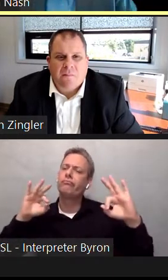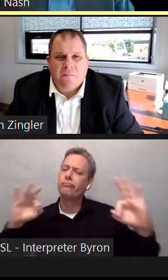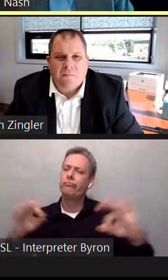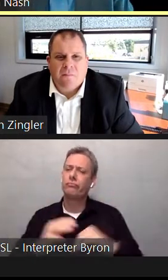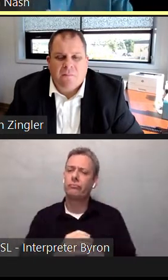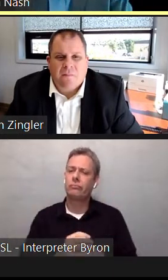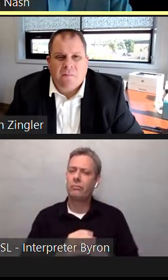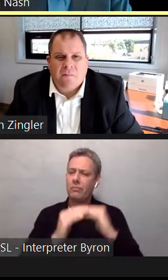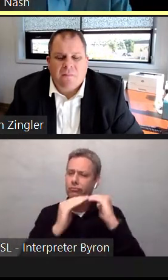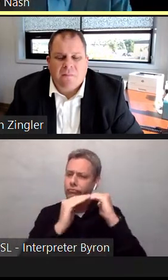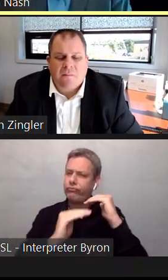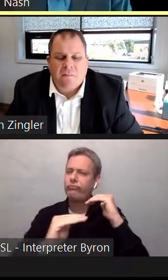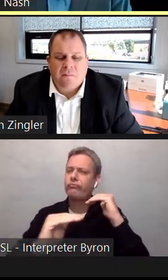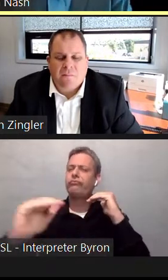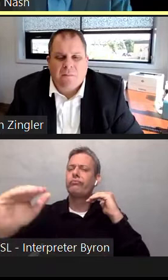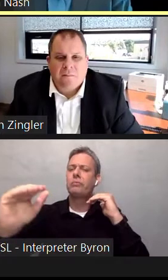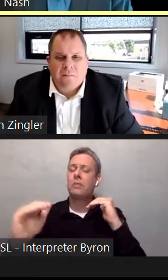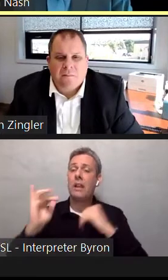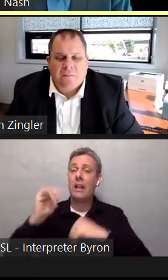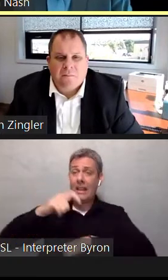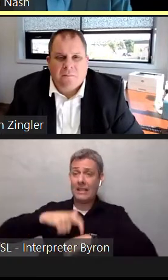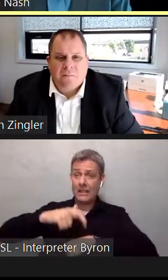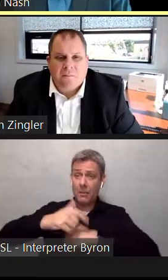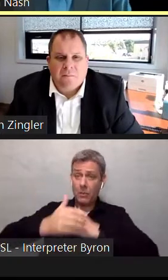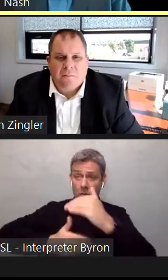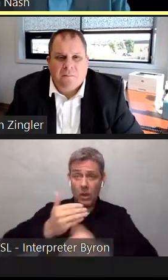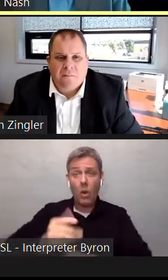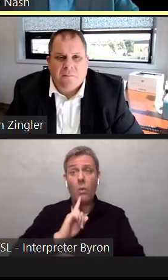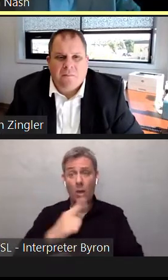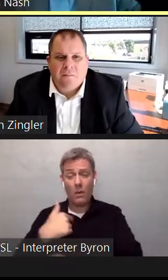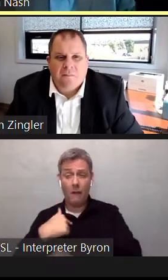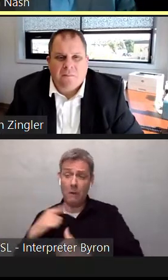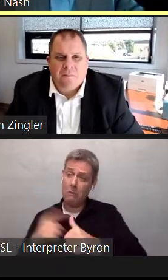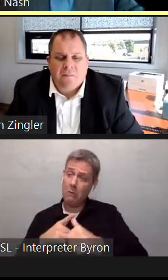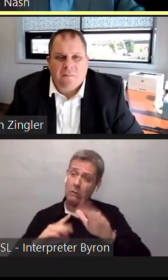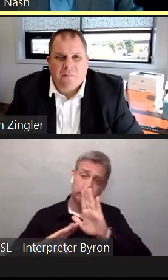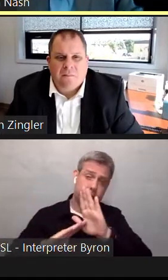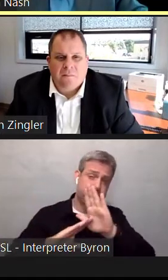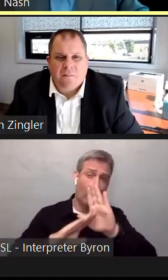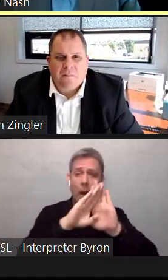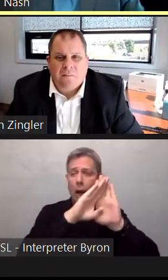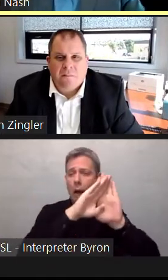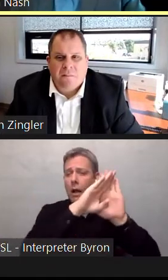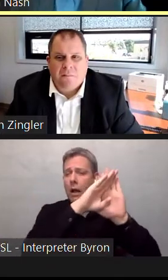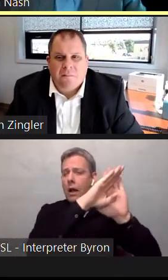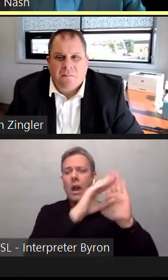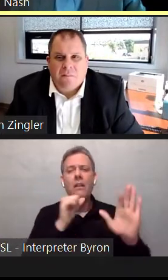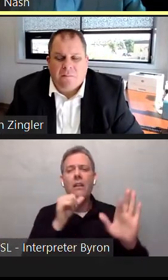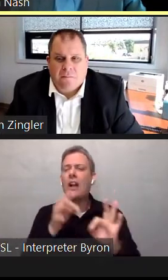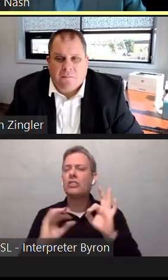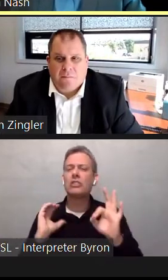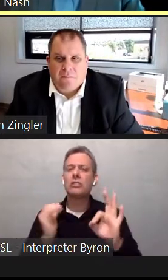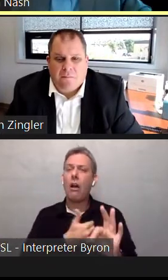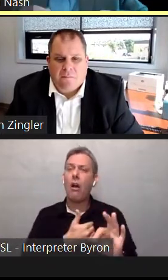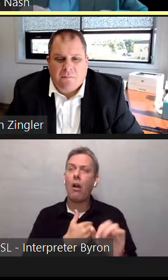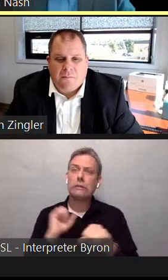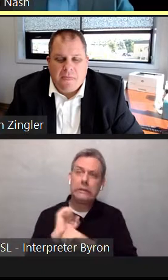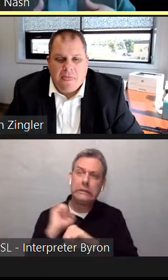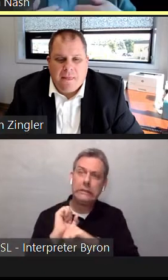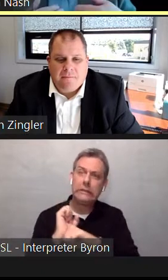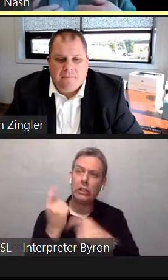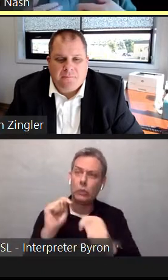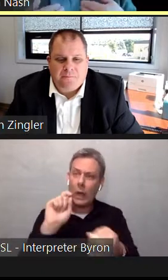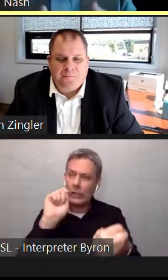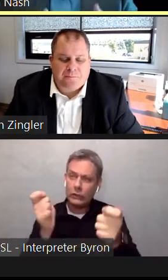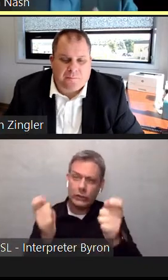by, initially there was a big surge, and part of it was because it wasn't just our effort to get this change, wasn't